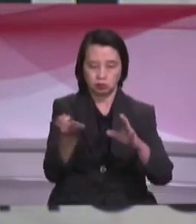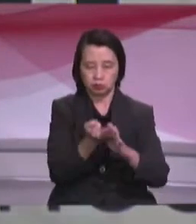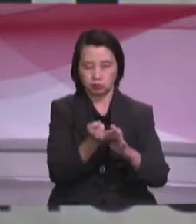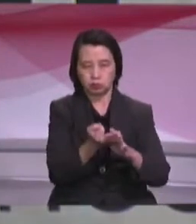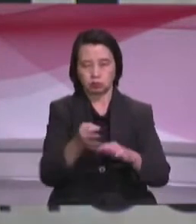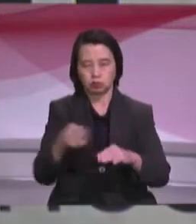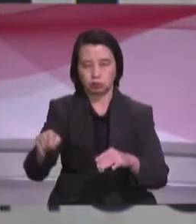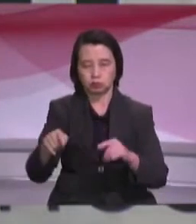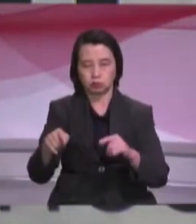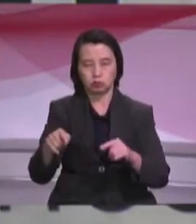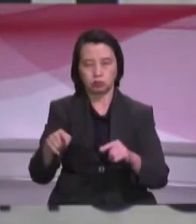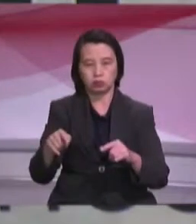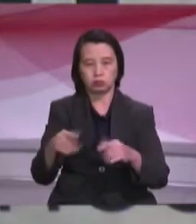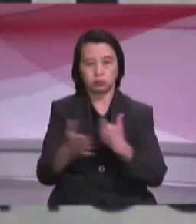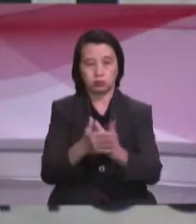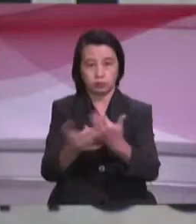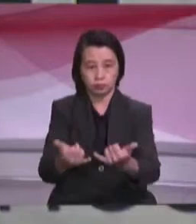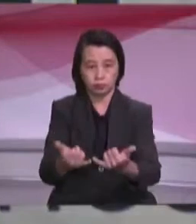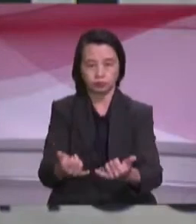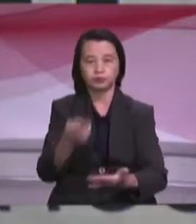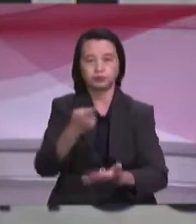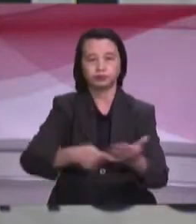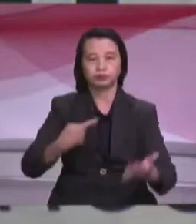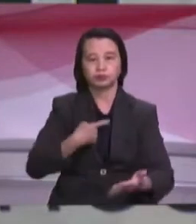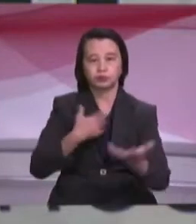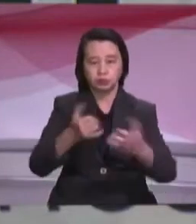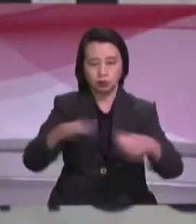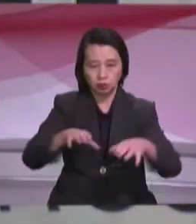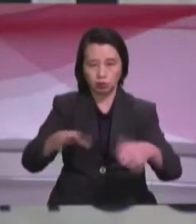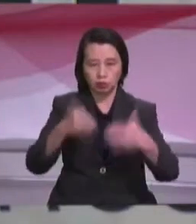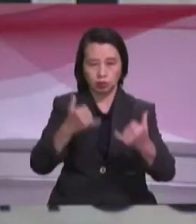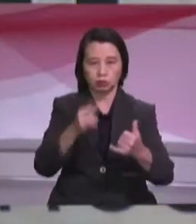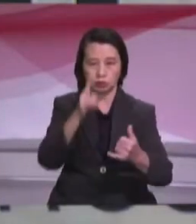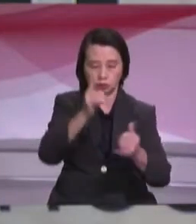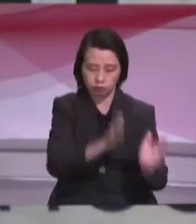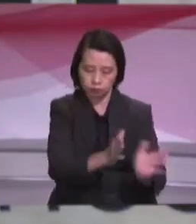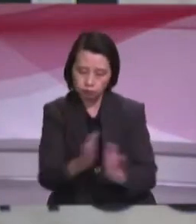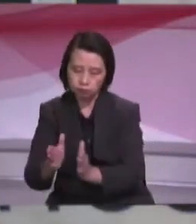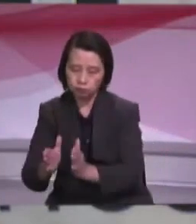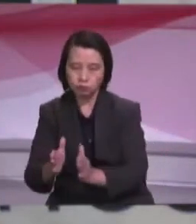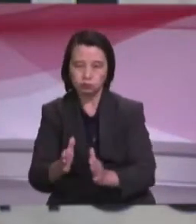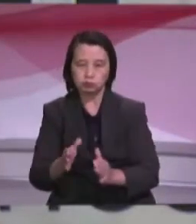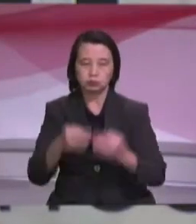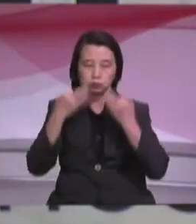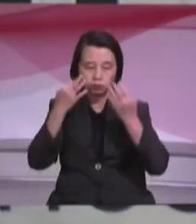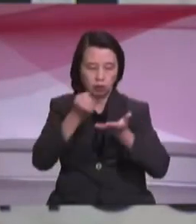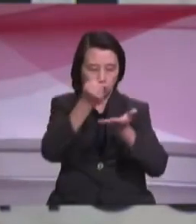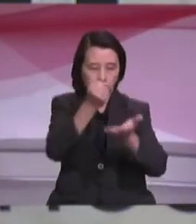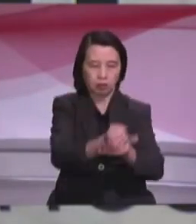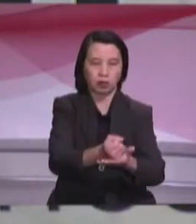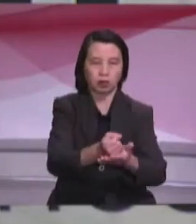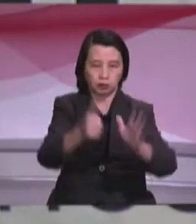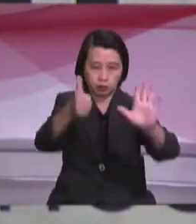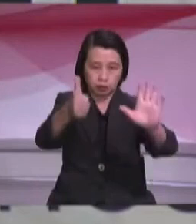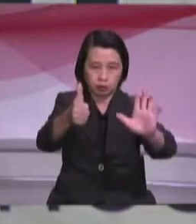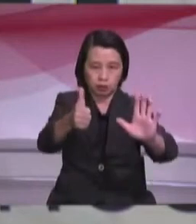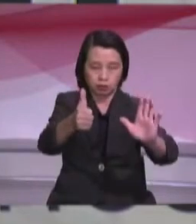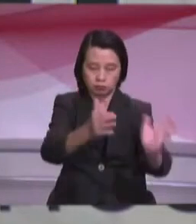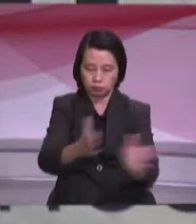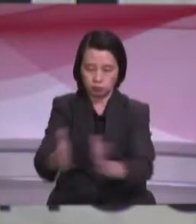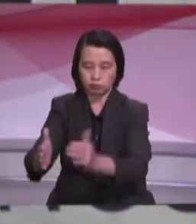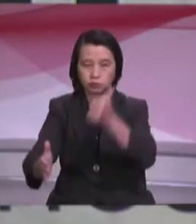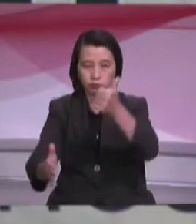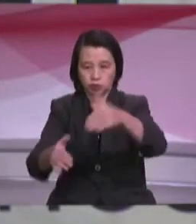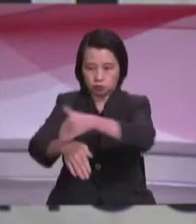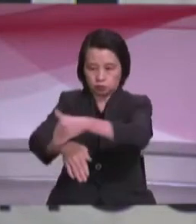far. So what we have to do is one of the strategy in our public health measures. We have 6 strategy. One is the